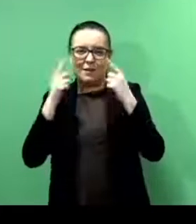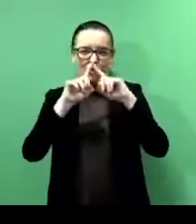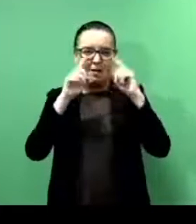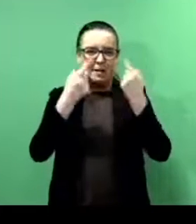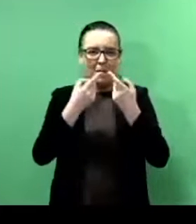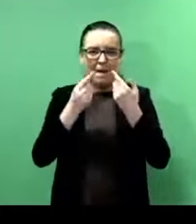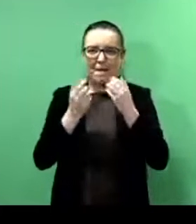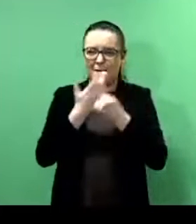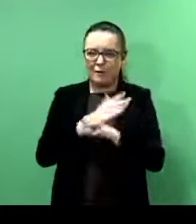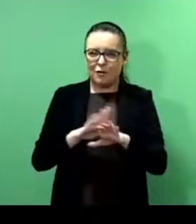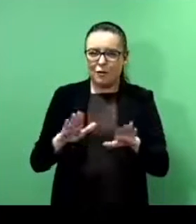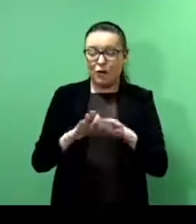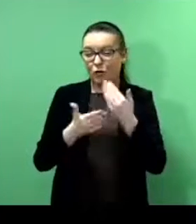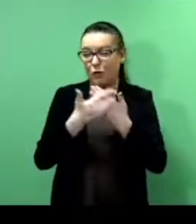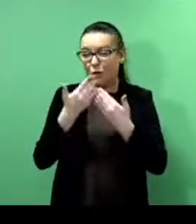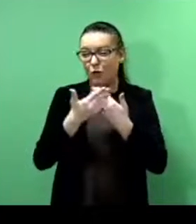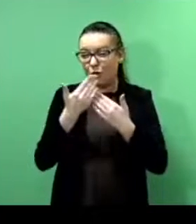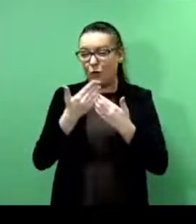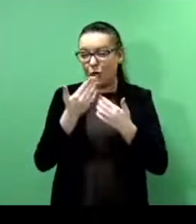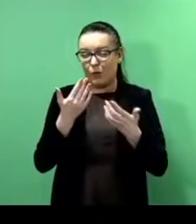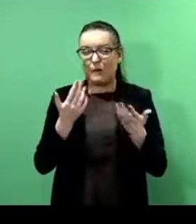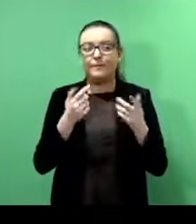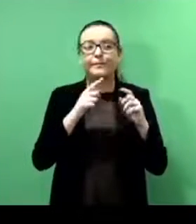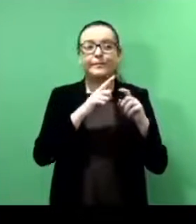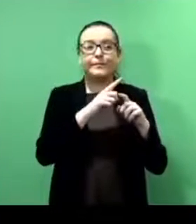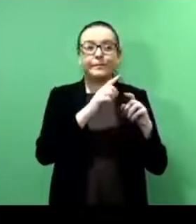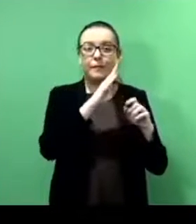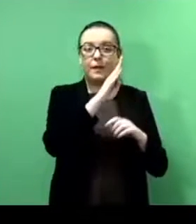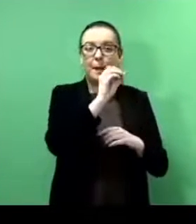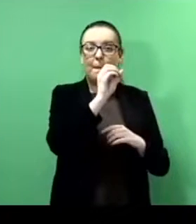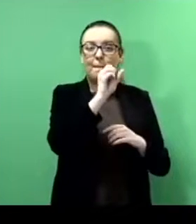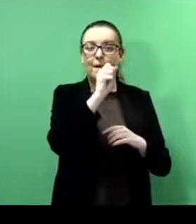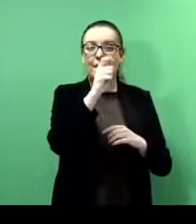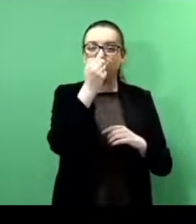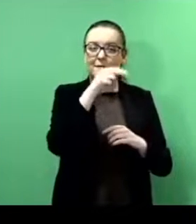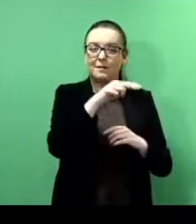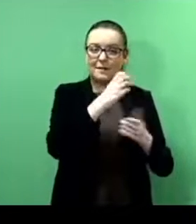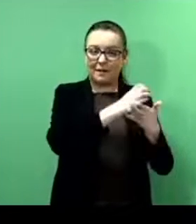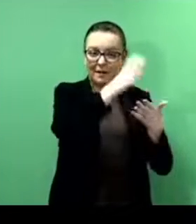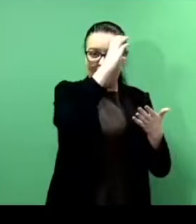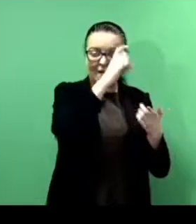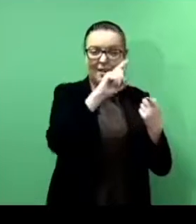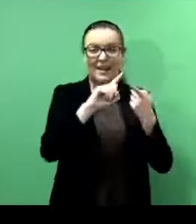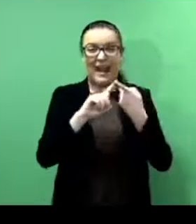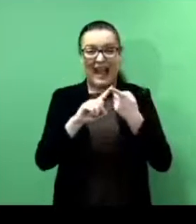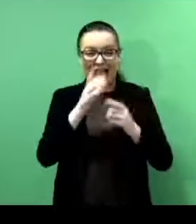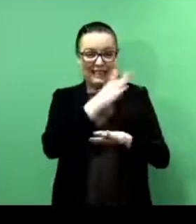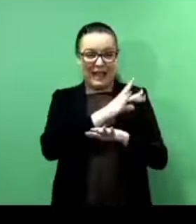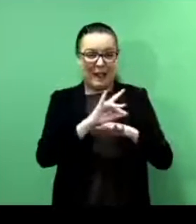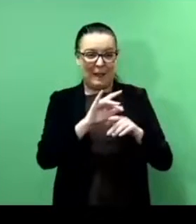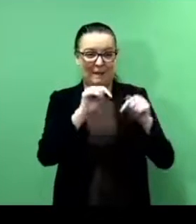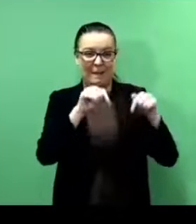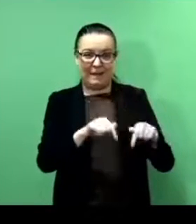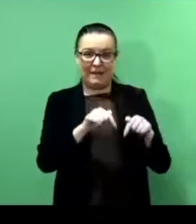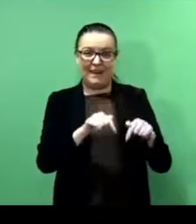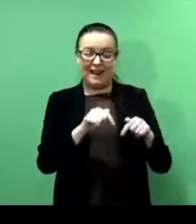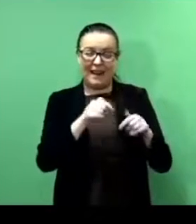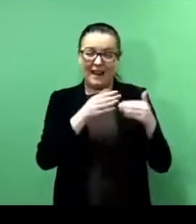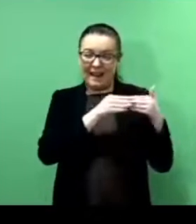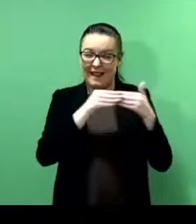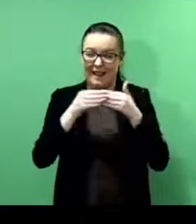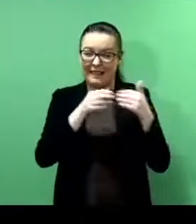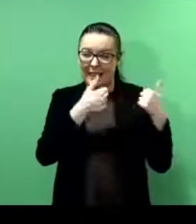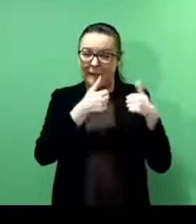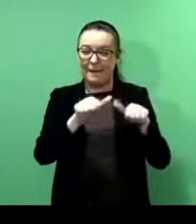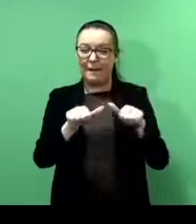and Youth Affairs as it was then. We have Boston College. And then on the ground here in Ireland, we have Mary Immaculate College in Limerick, who are the lead implementation partner.